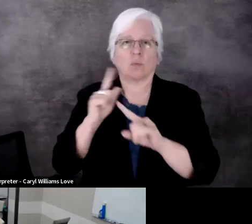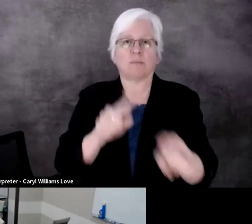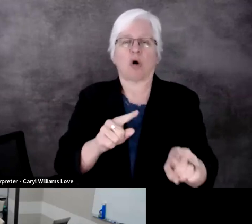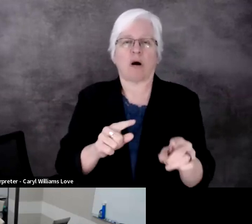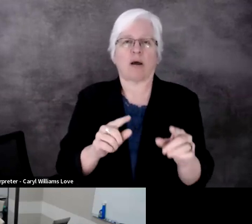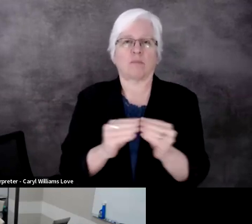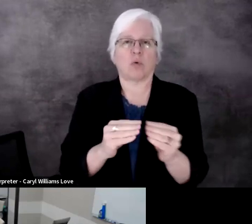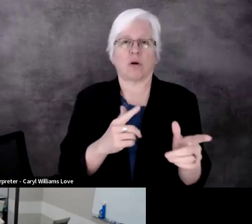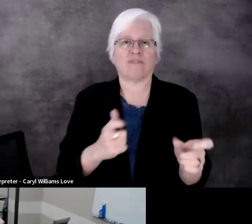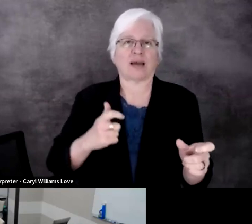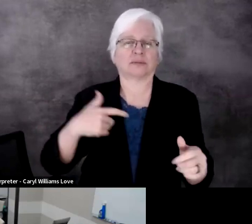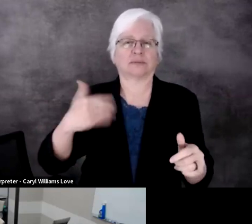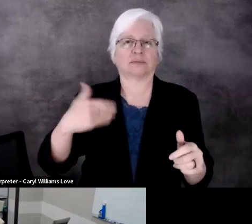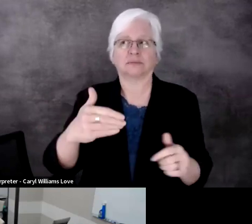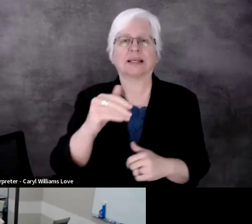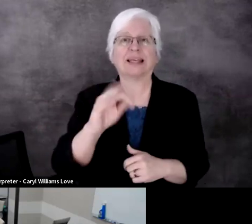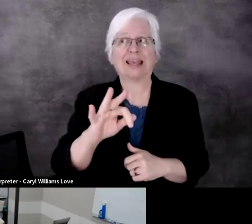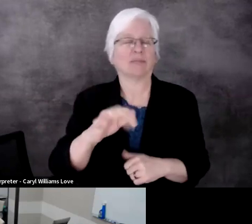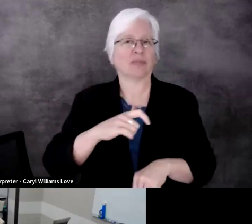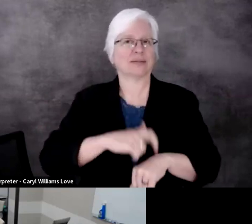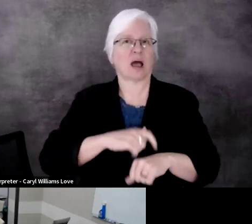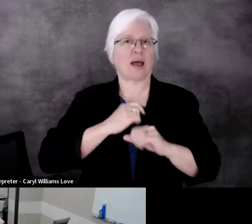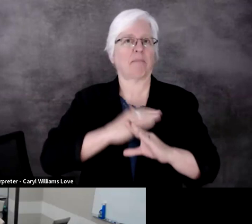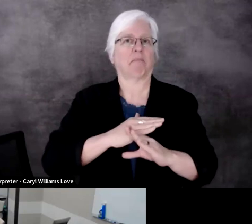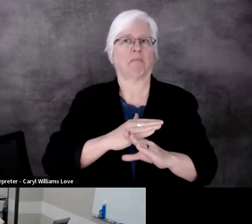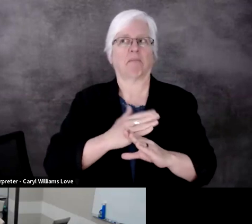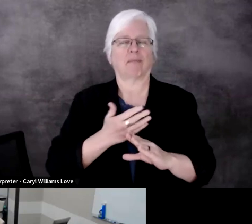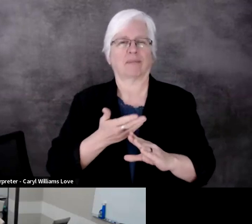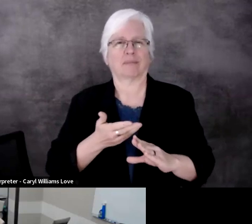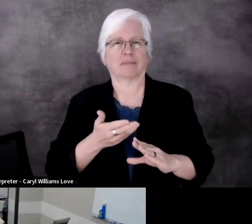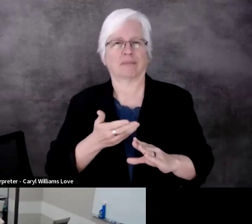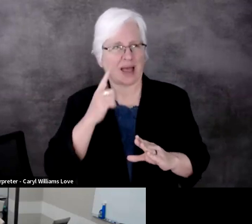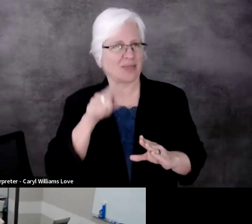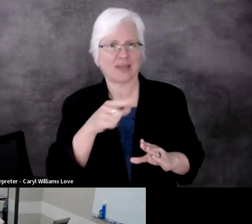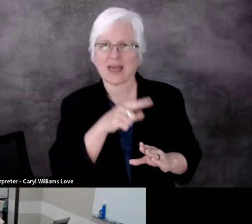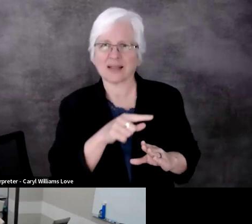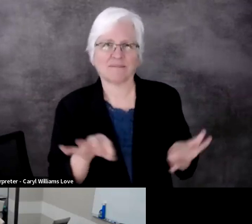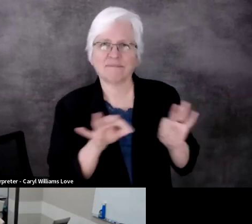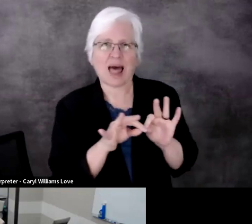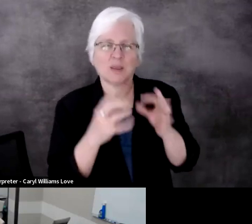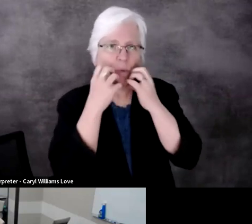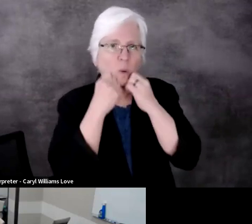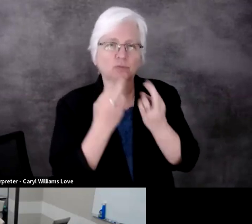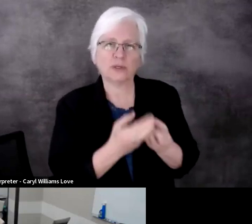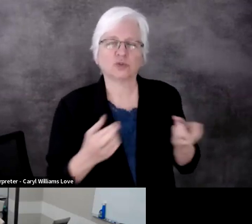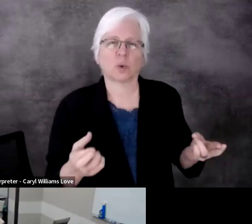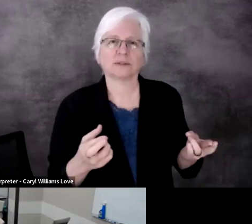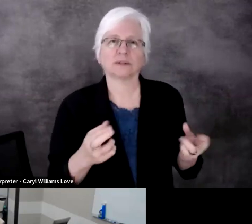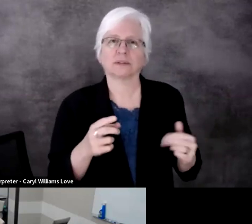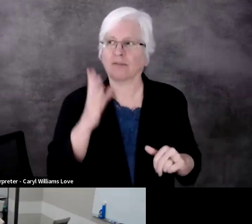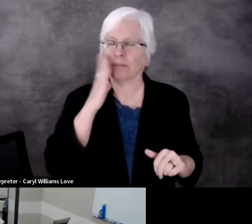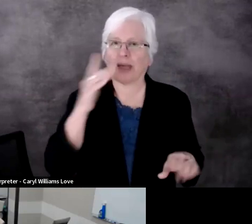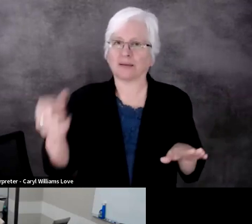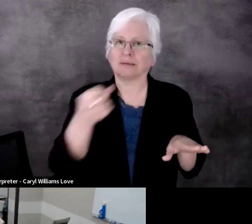thing is really the barrier to what I think is a really valuable resource in terms of beds for people to go